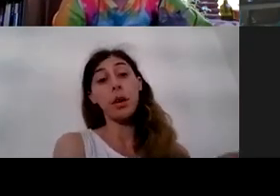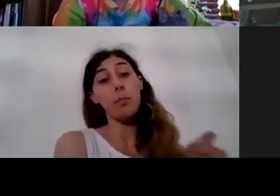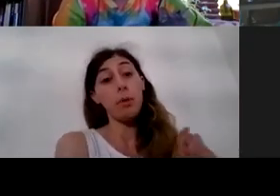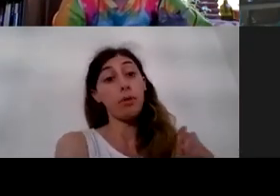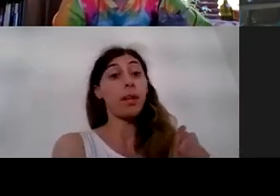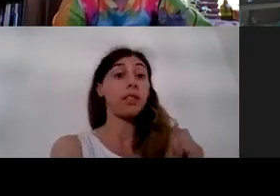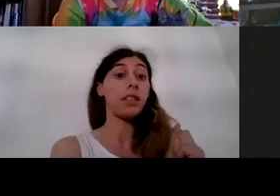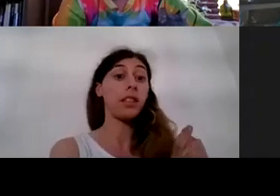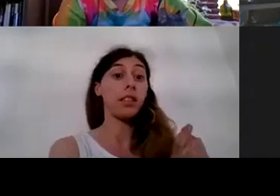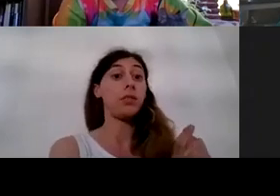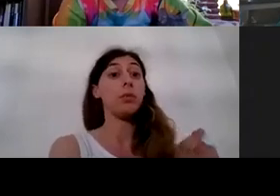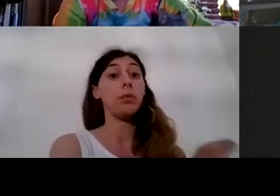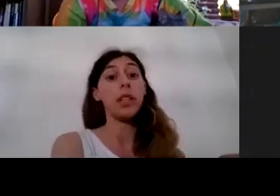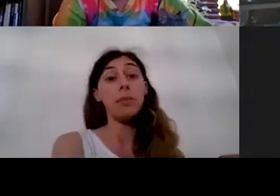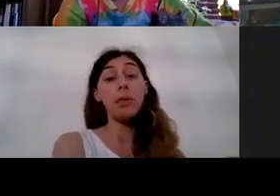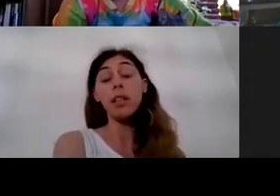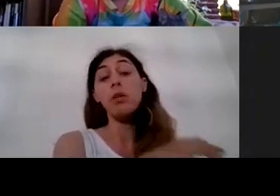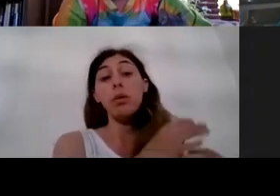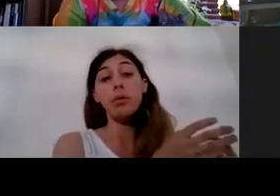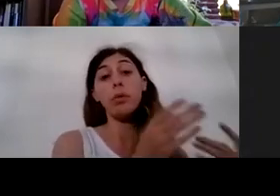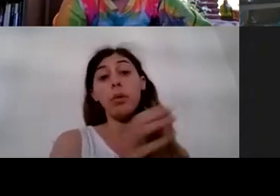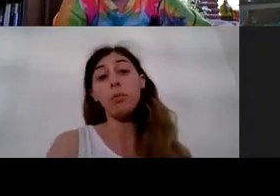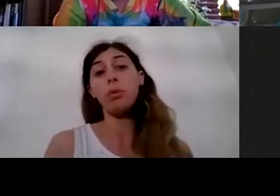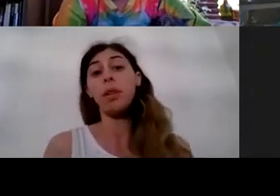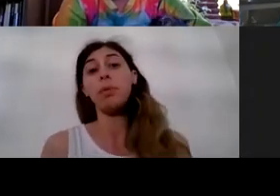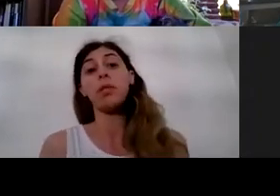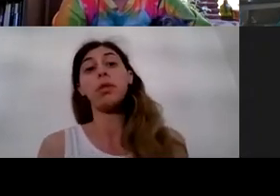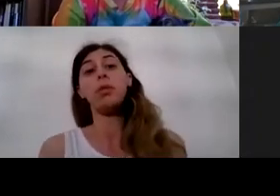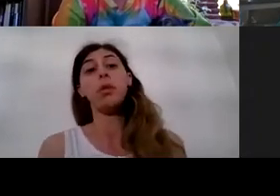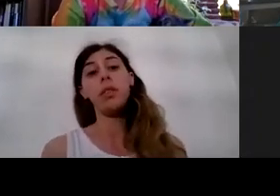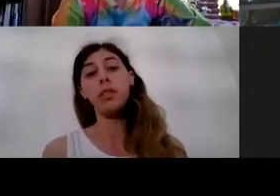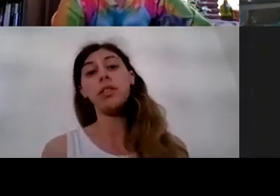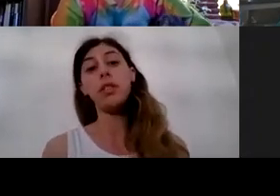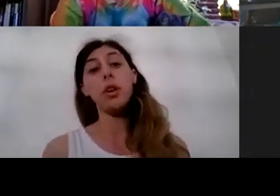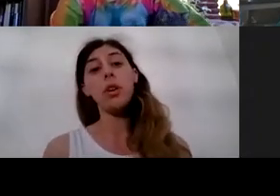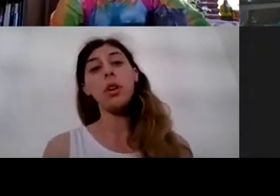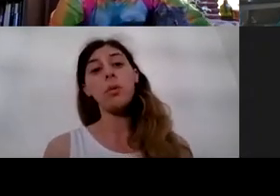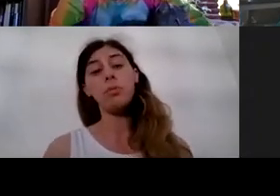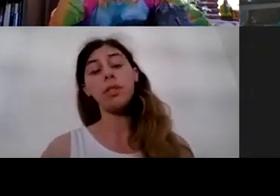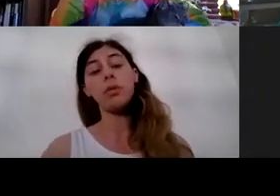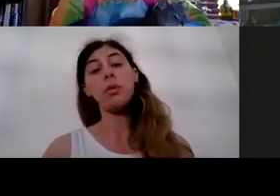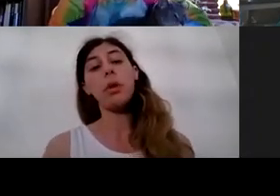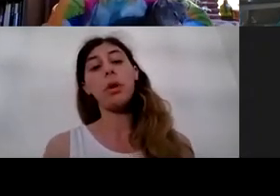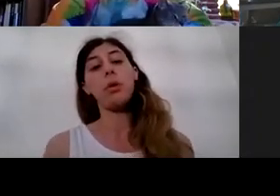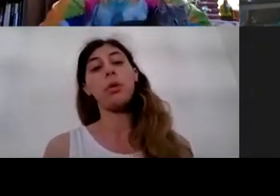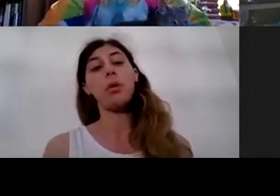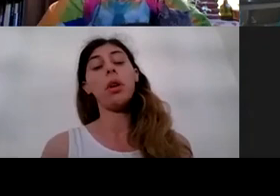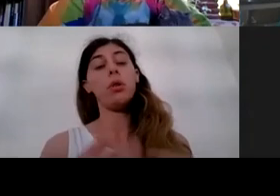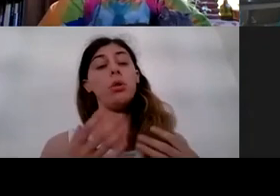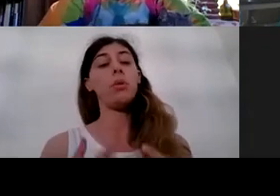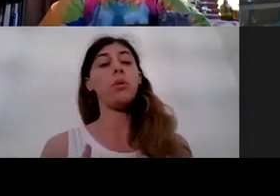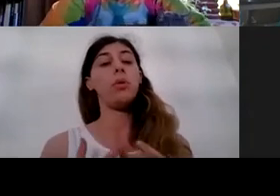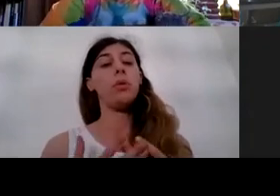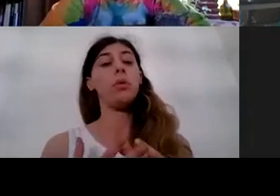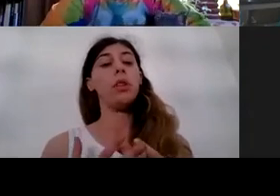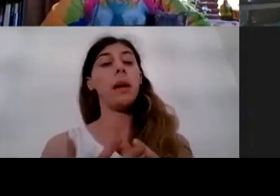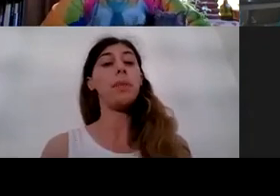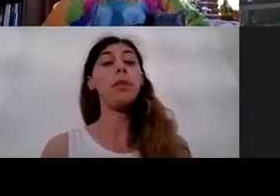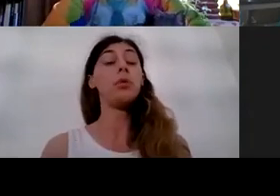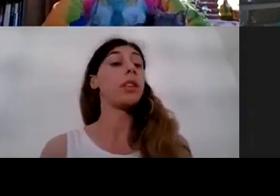GP. And general practitioners could prescribe hormone therapy